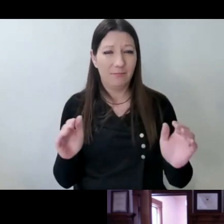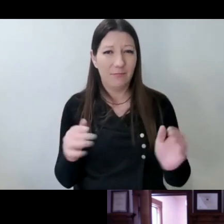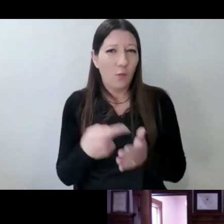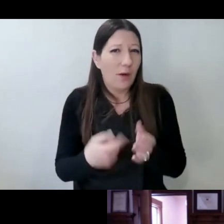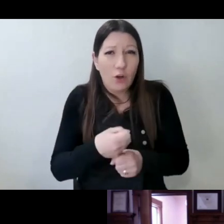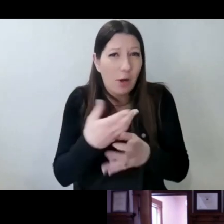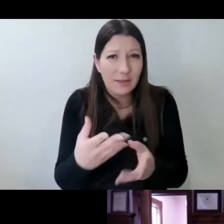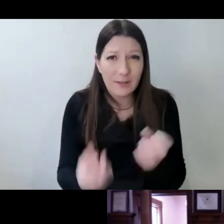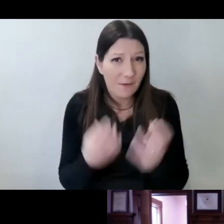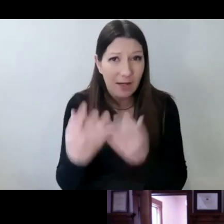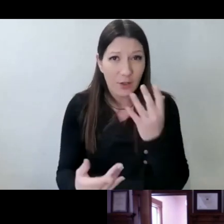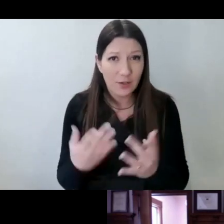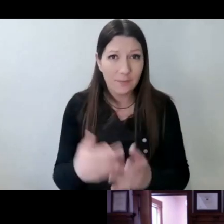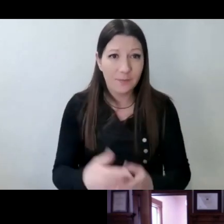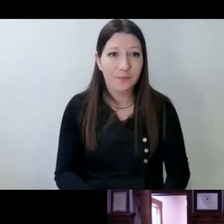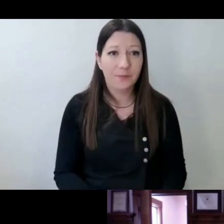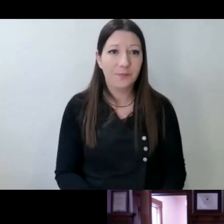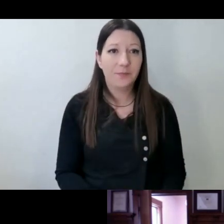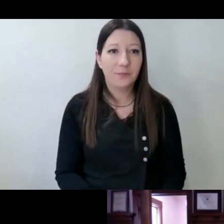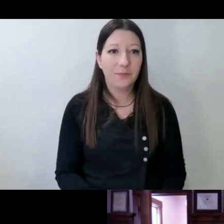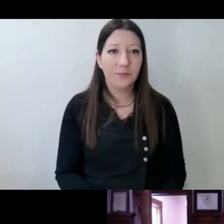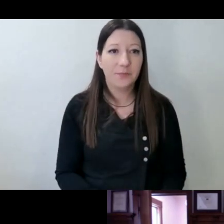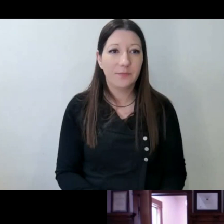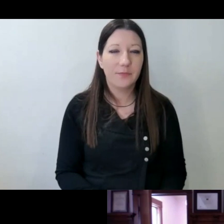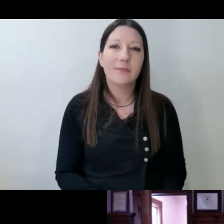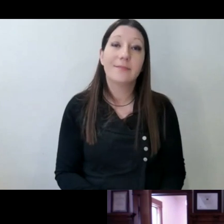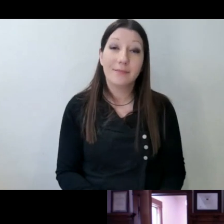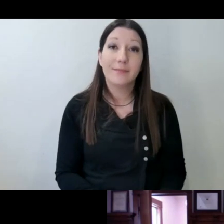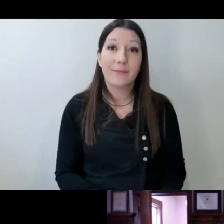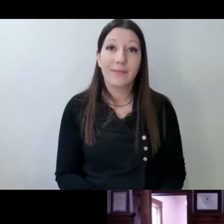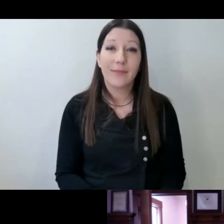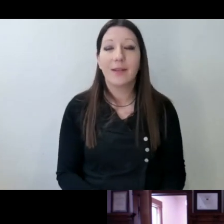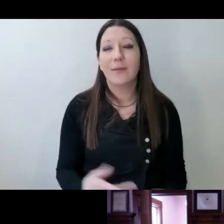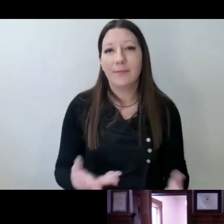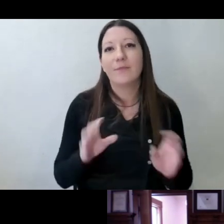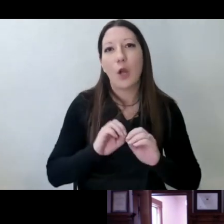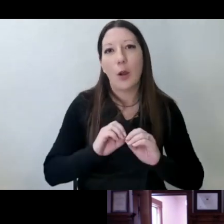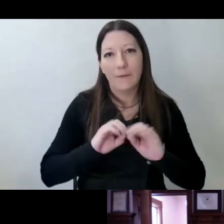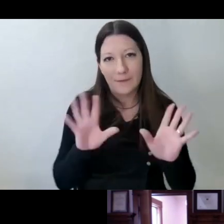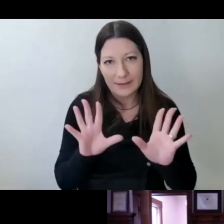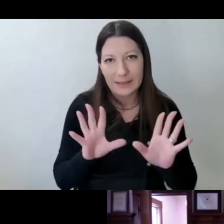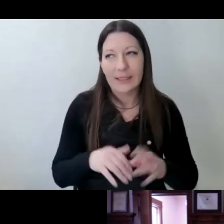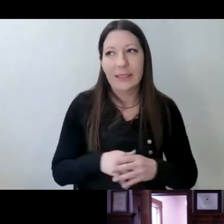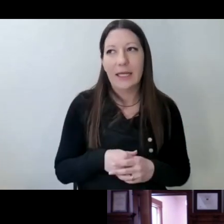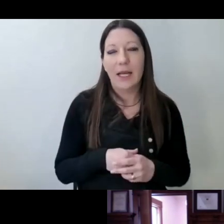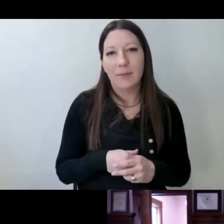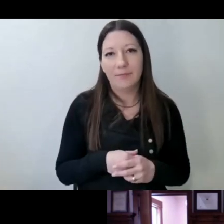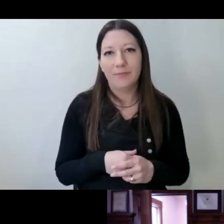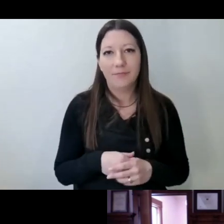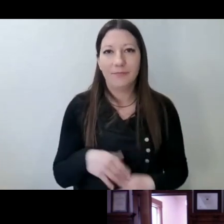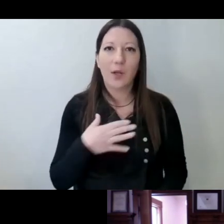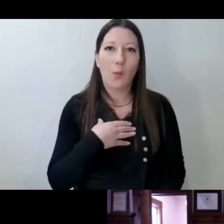particular. Yeah, I mean, I think it kind of goes without saying a little bit, like these kind of like